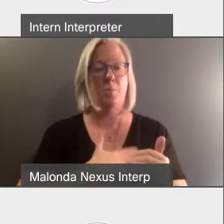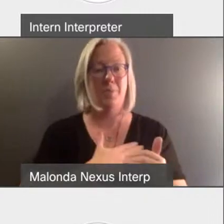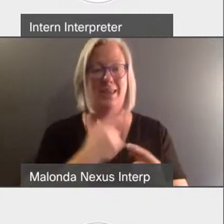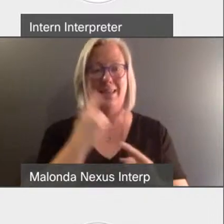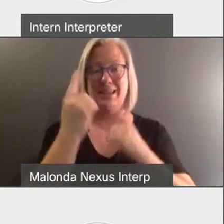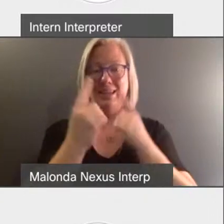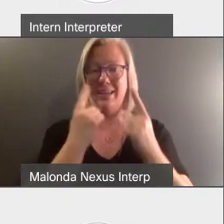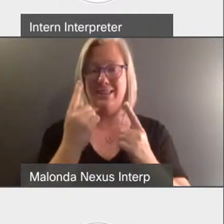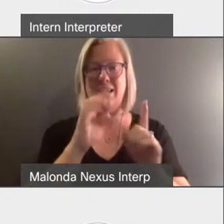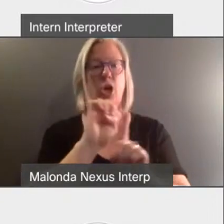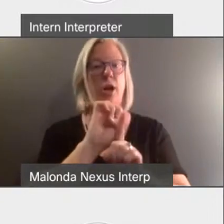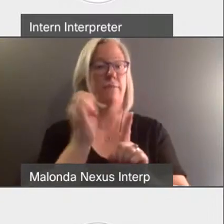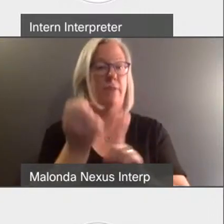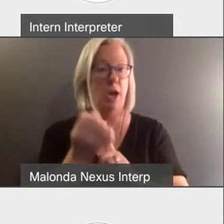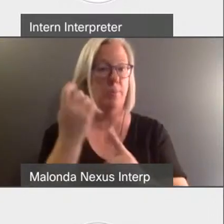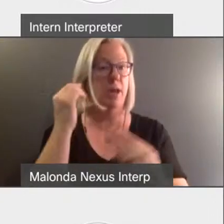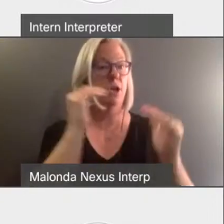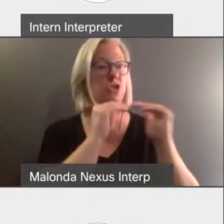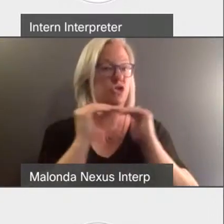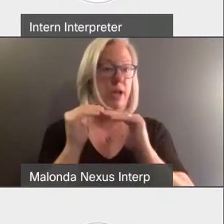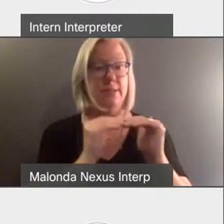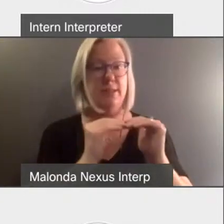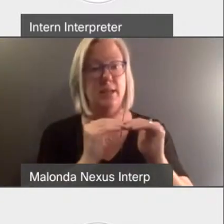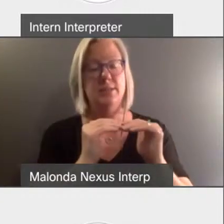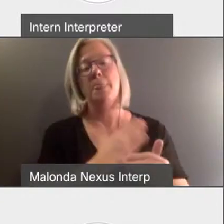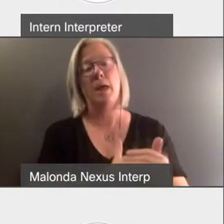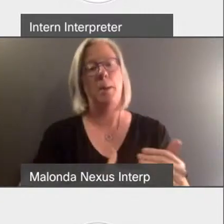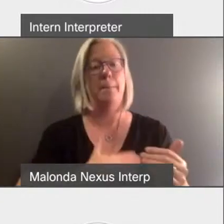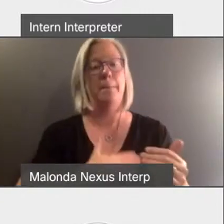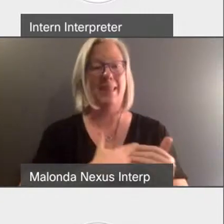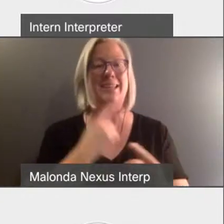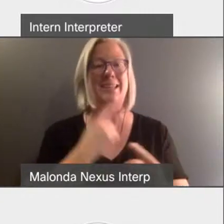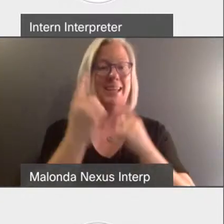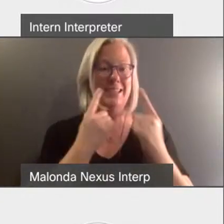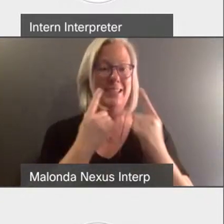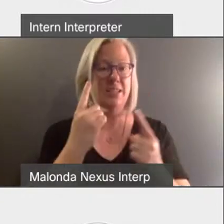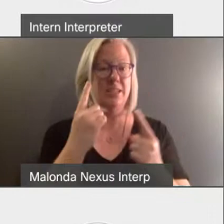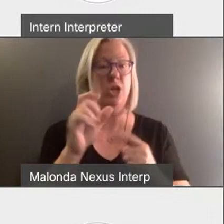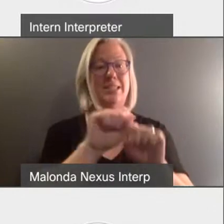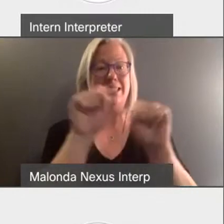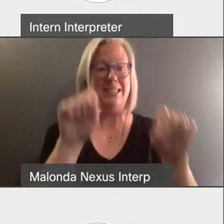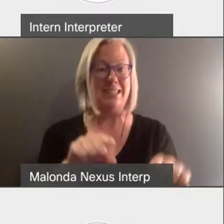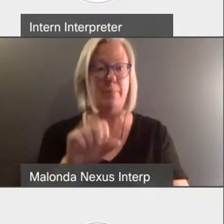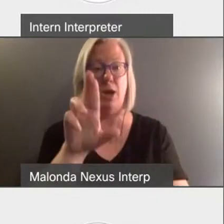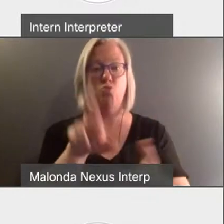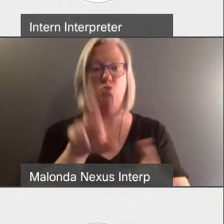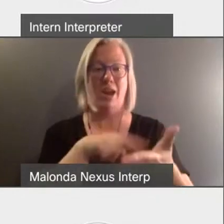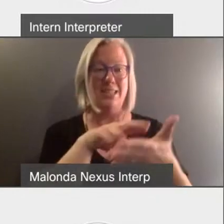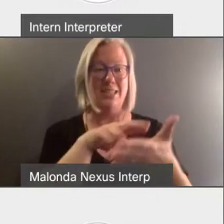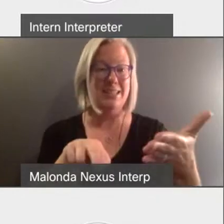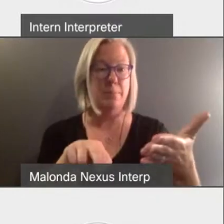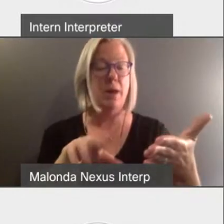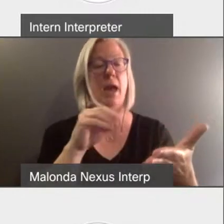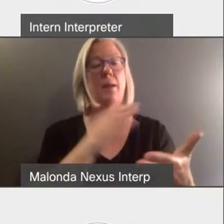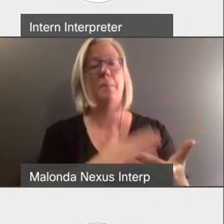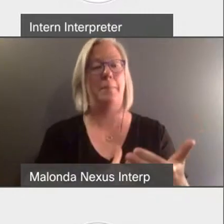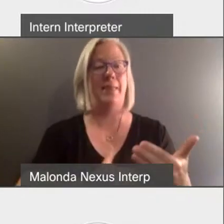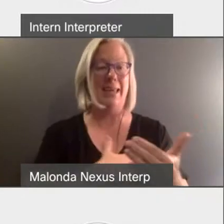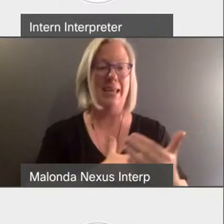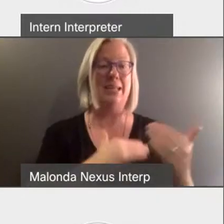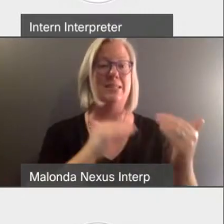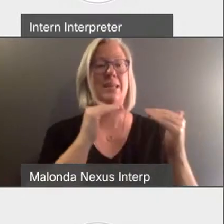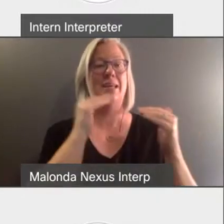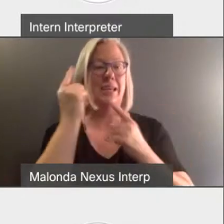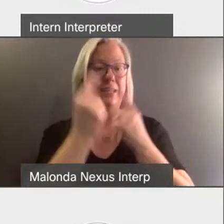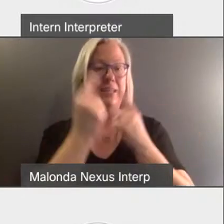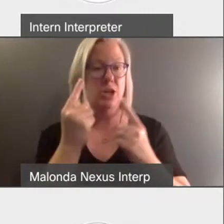environmental justice. Please consider systemic racism. And please consider the